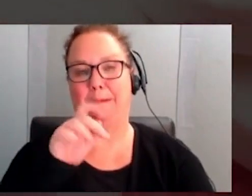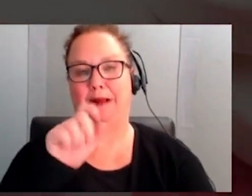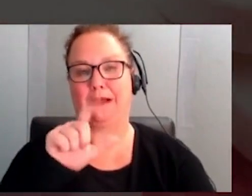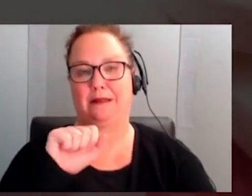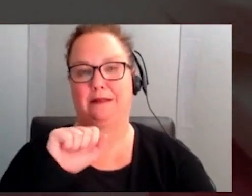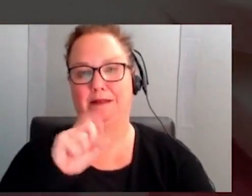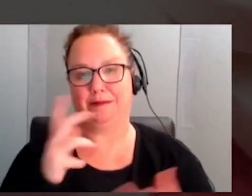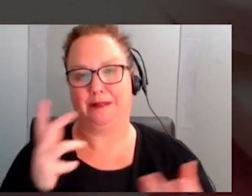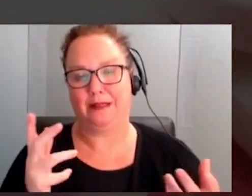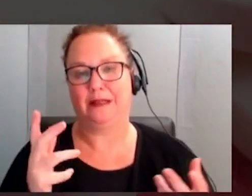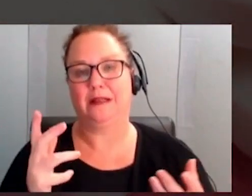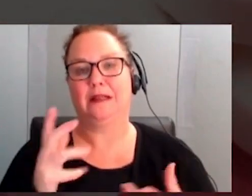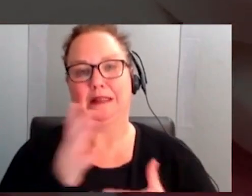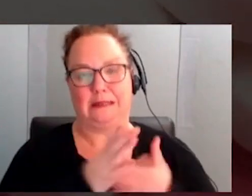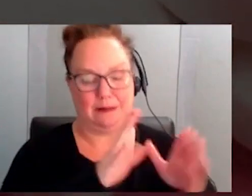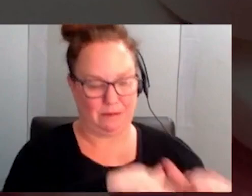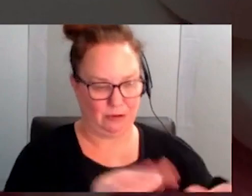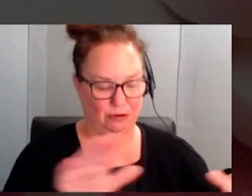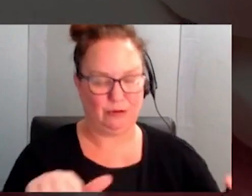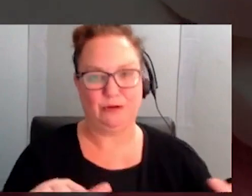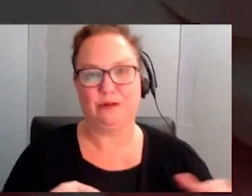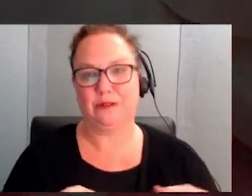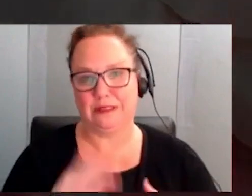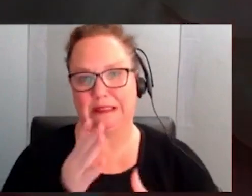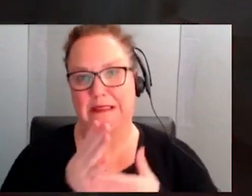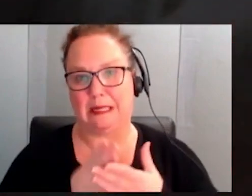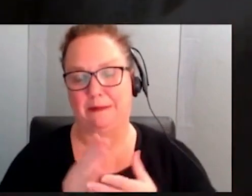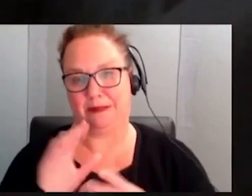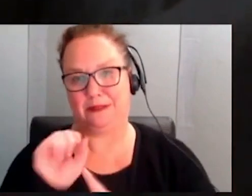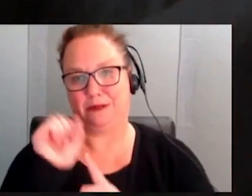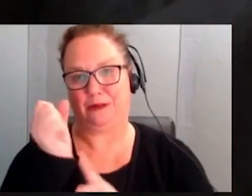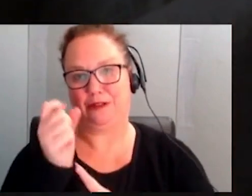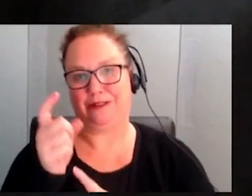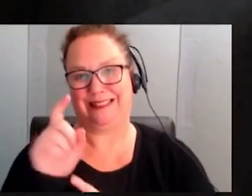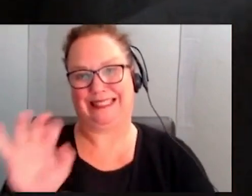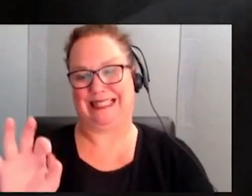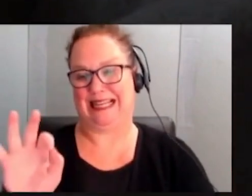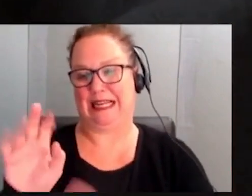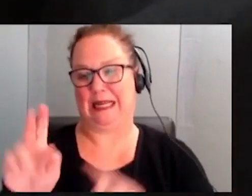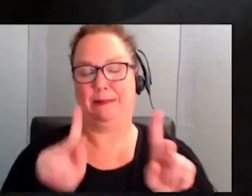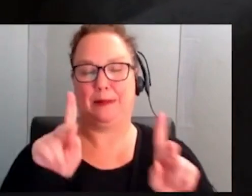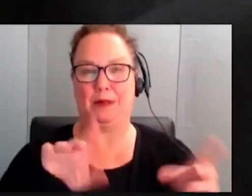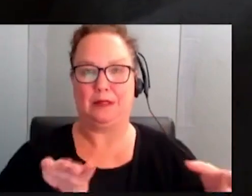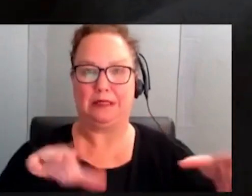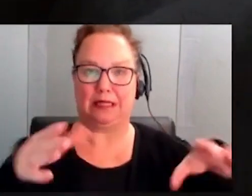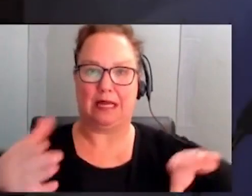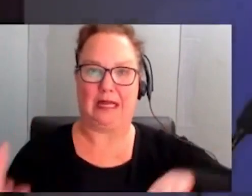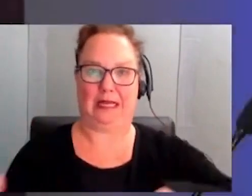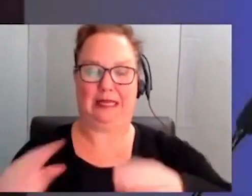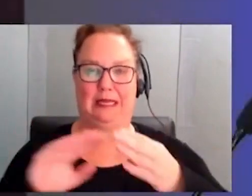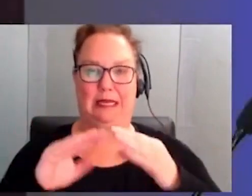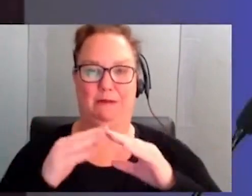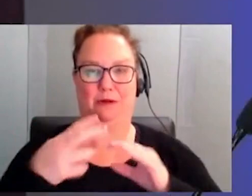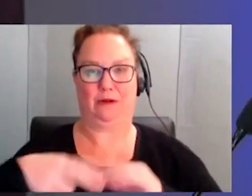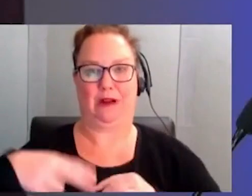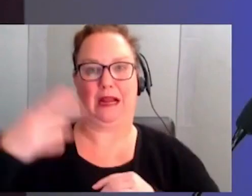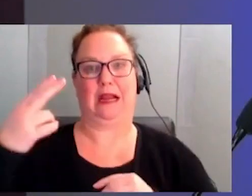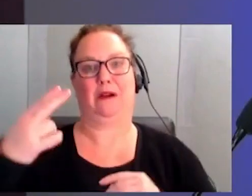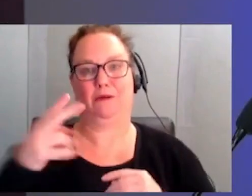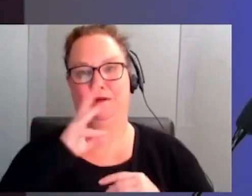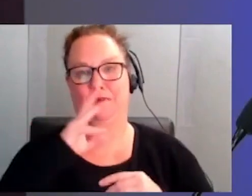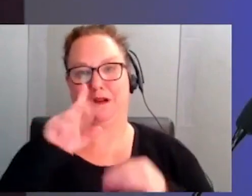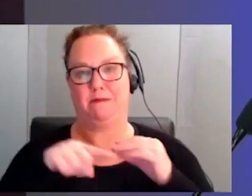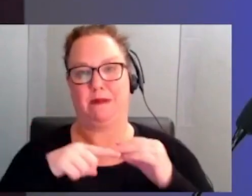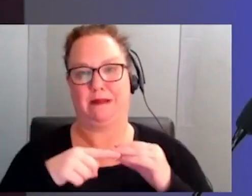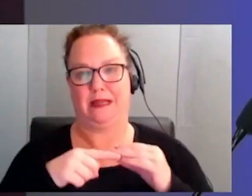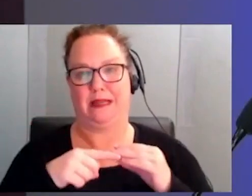those were children, and in those cases, 9 people died, and the numbers are actually much higher than that. We're going to talk about that here in just a